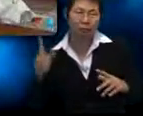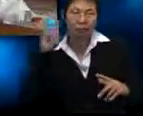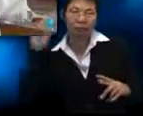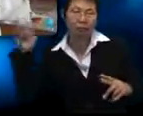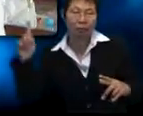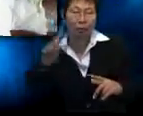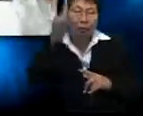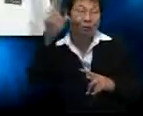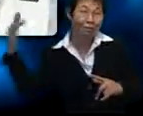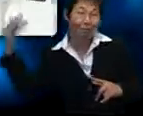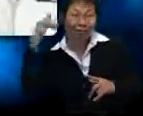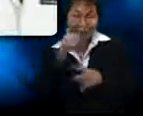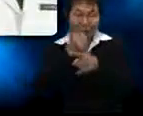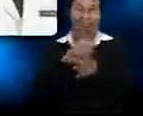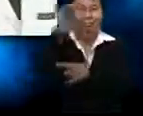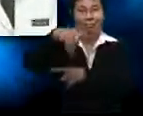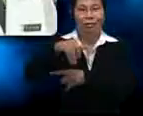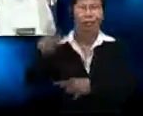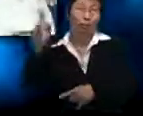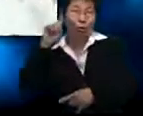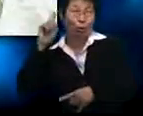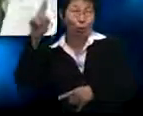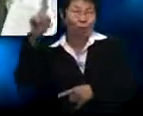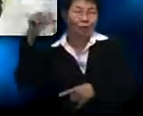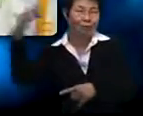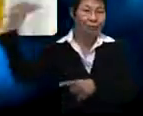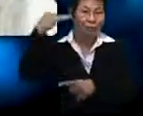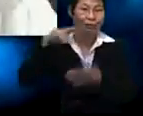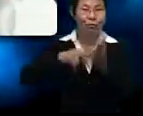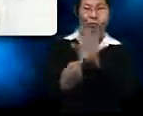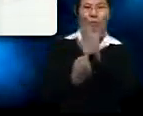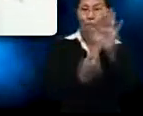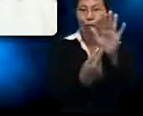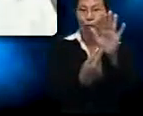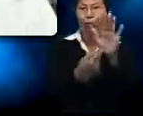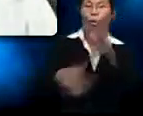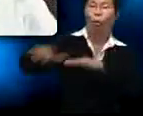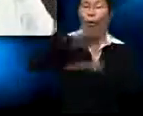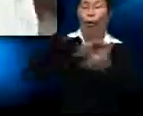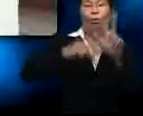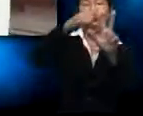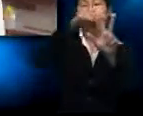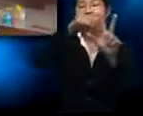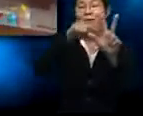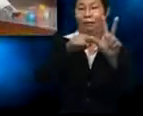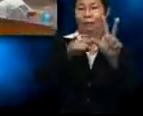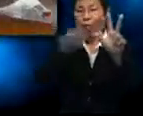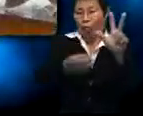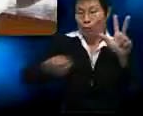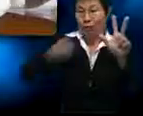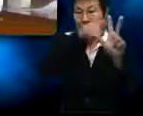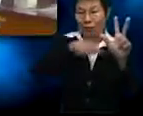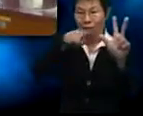You only hear one sound, right? Yes. You only hear one sound. It shows that all the three